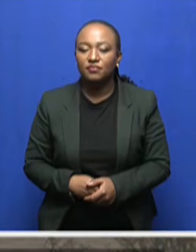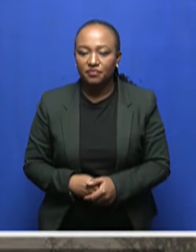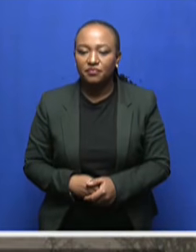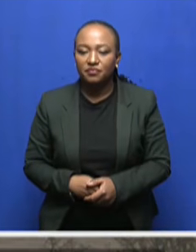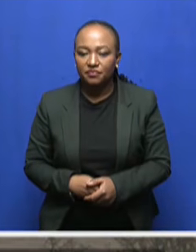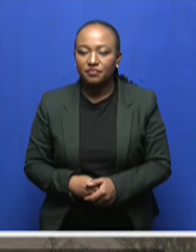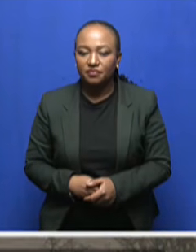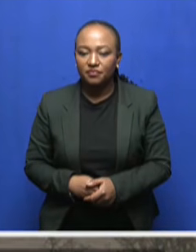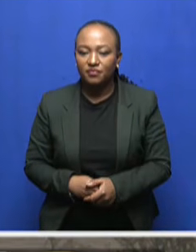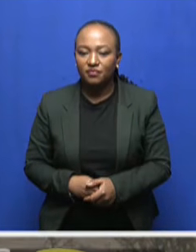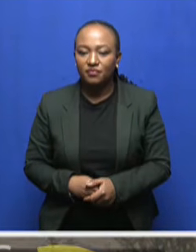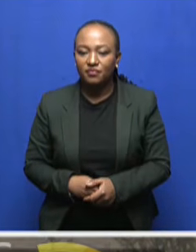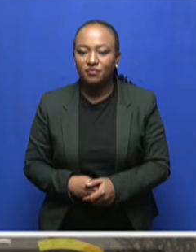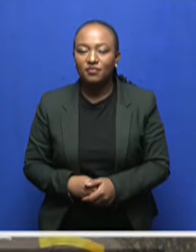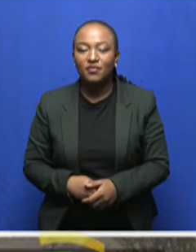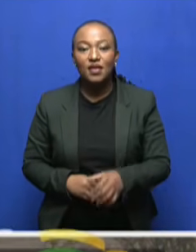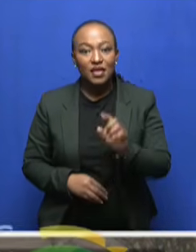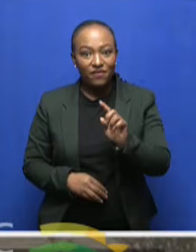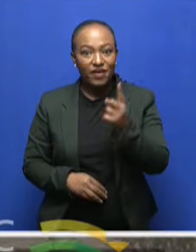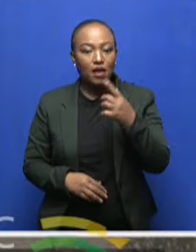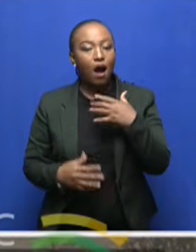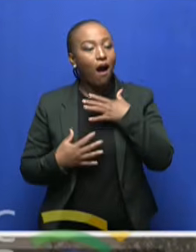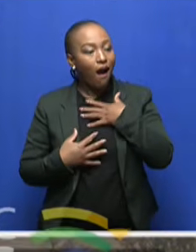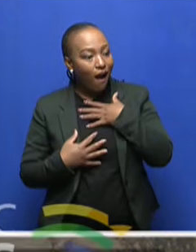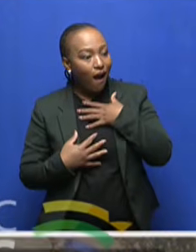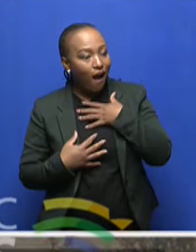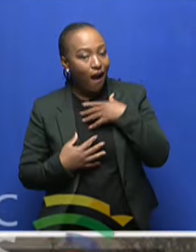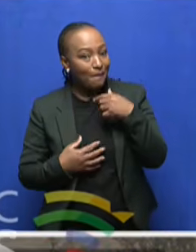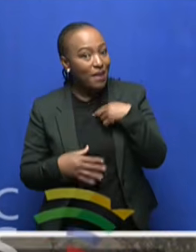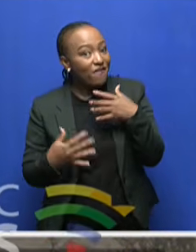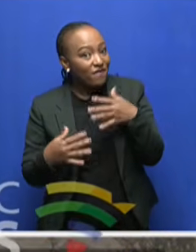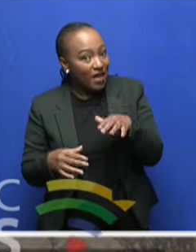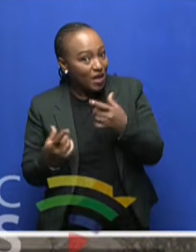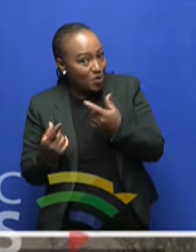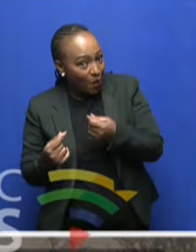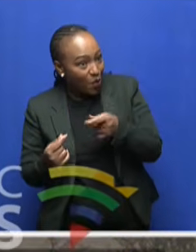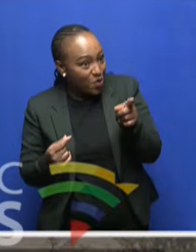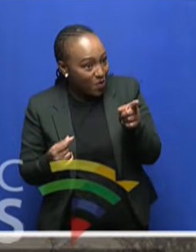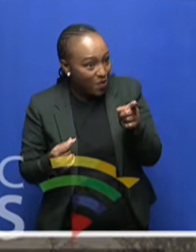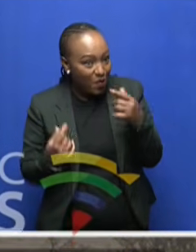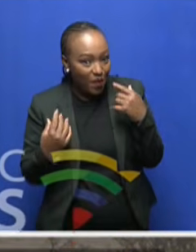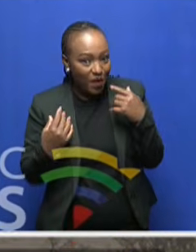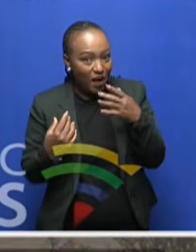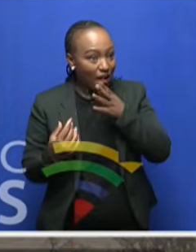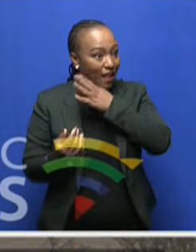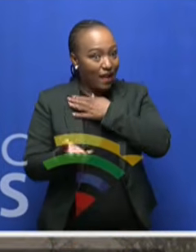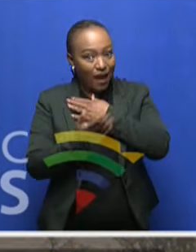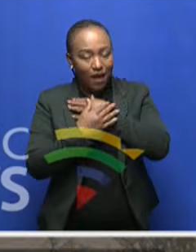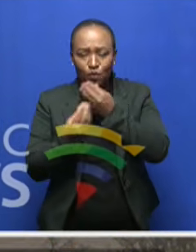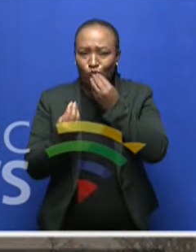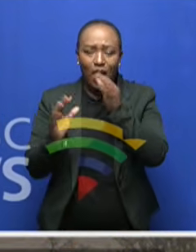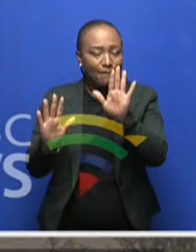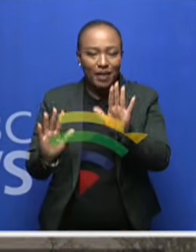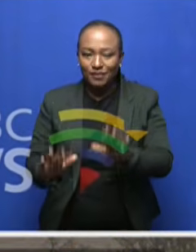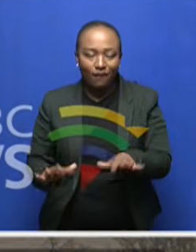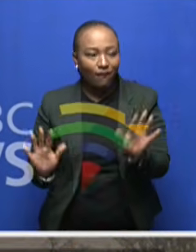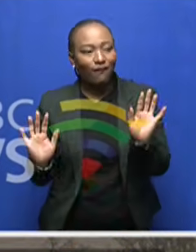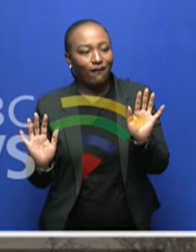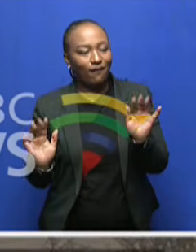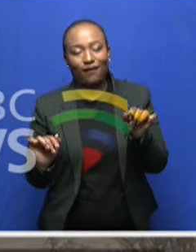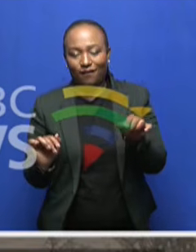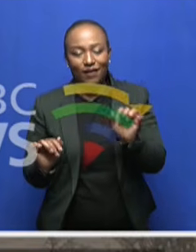100%. I think the very first thing is, oh my word, are you wearing something that I put together? Like, amazing, right? But